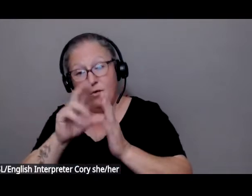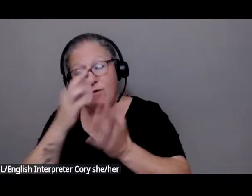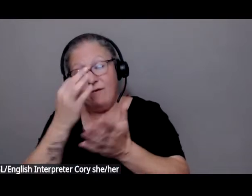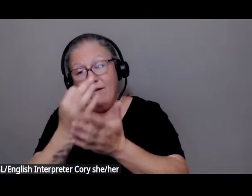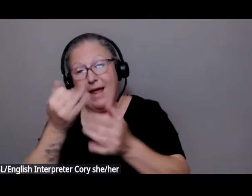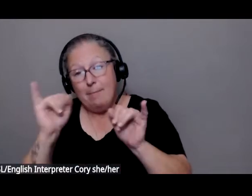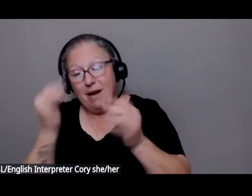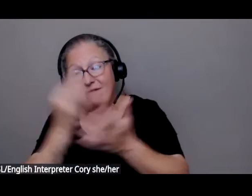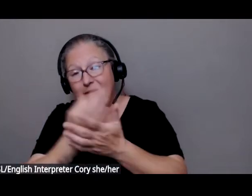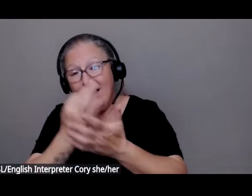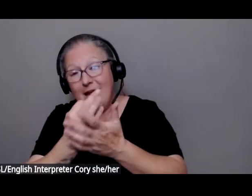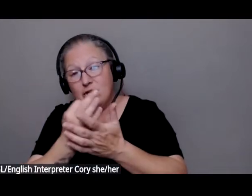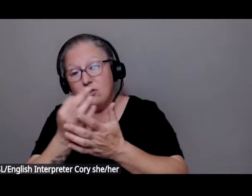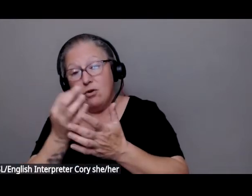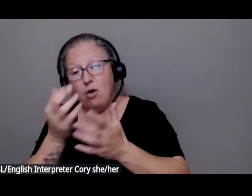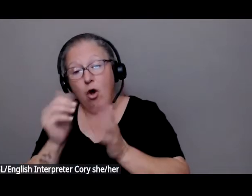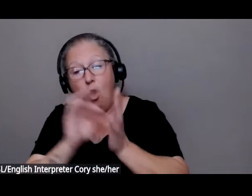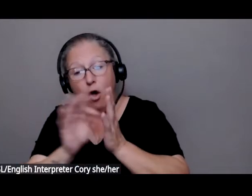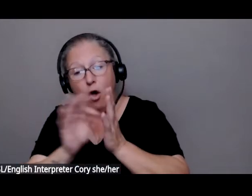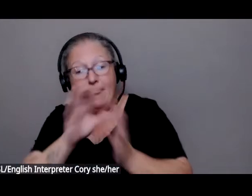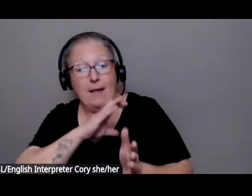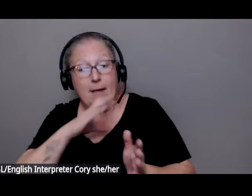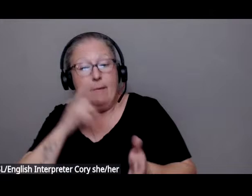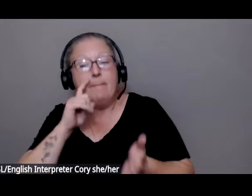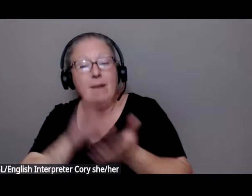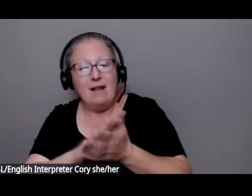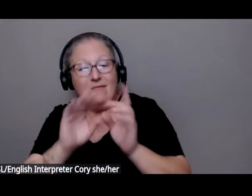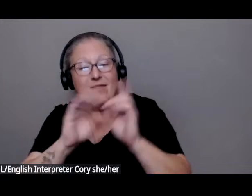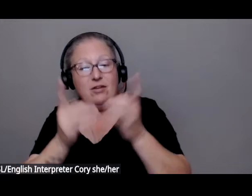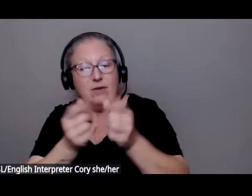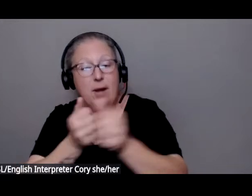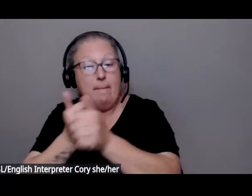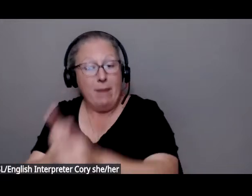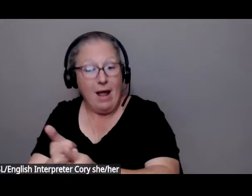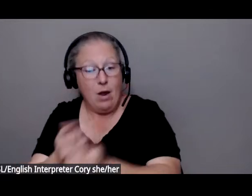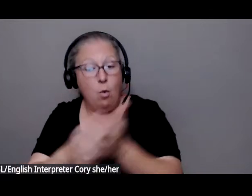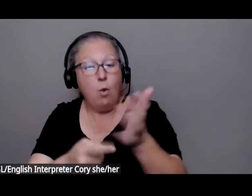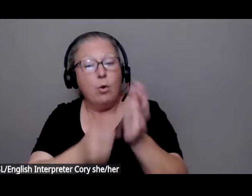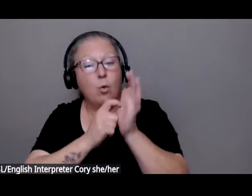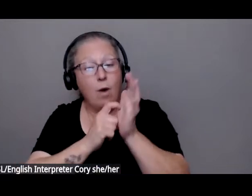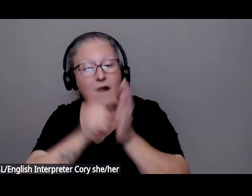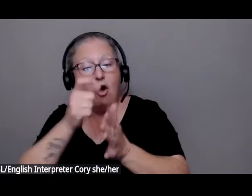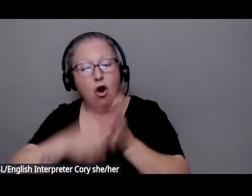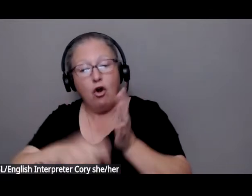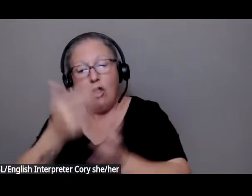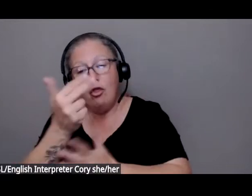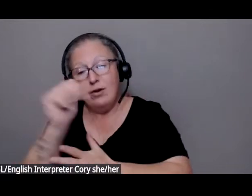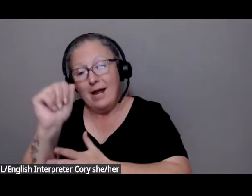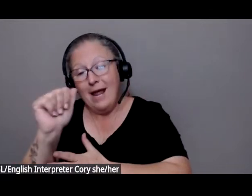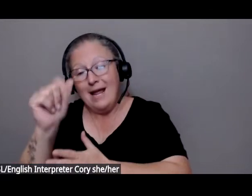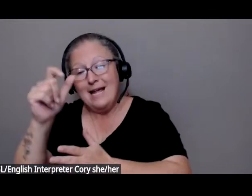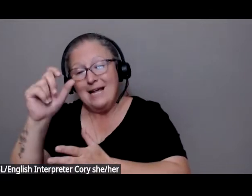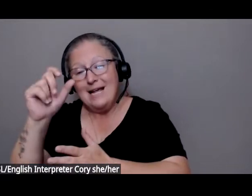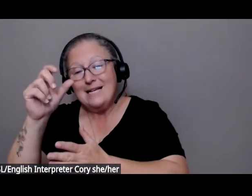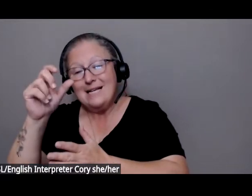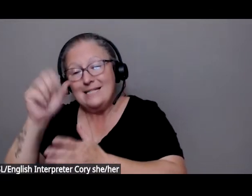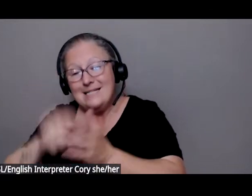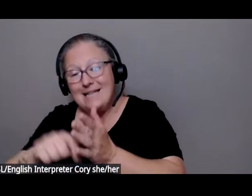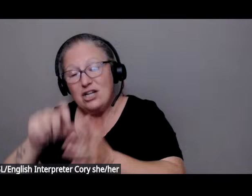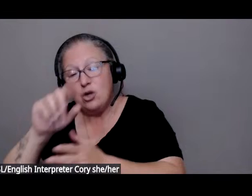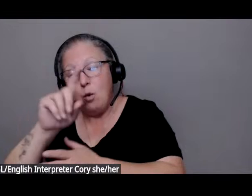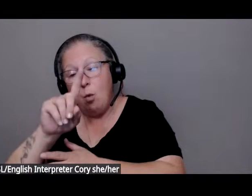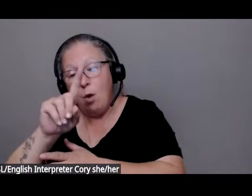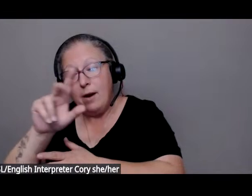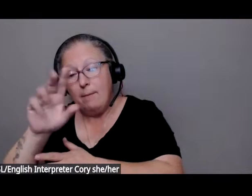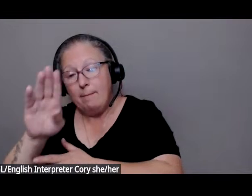performance audits, the committee believes the district is in compliance with the requirements of Article 13A, Section 1B3